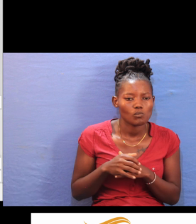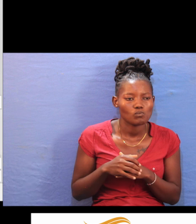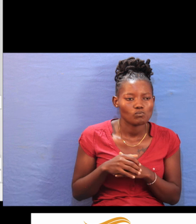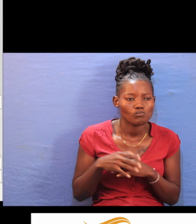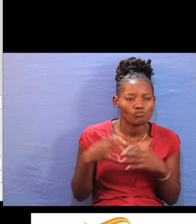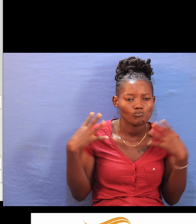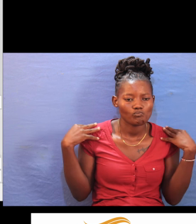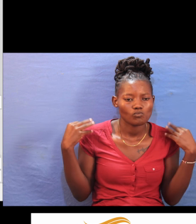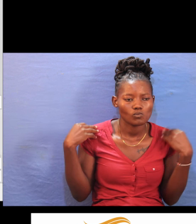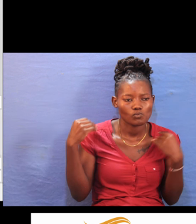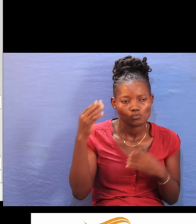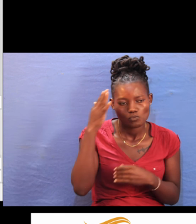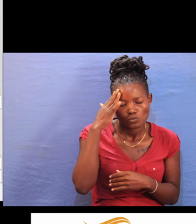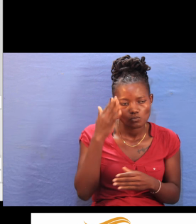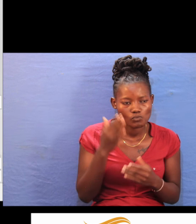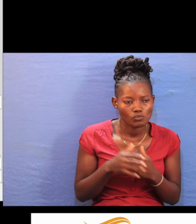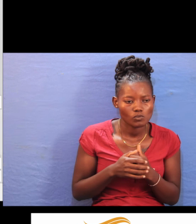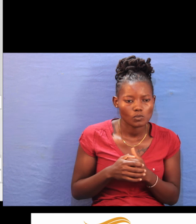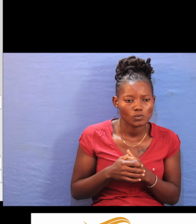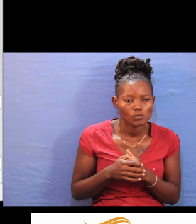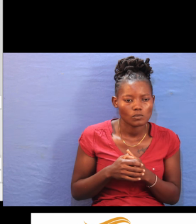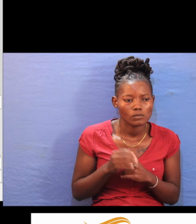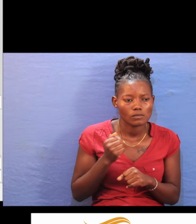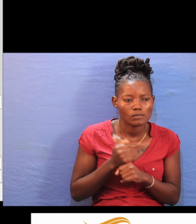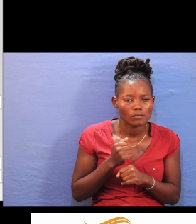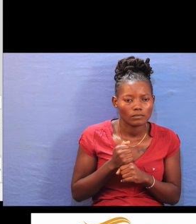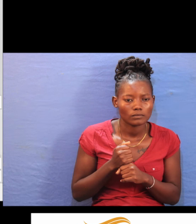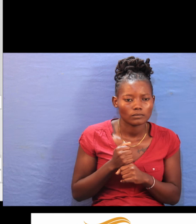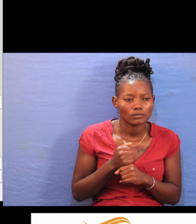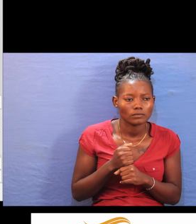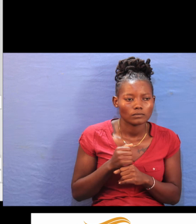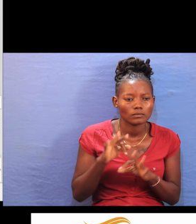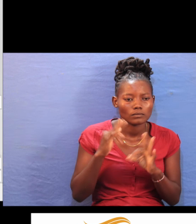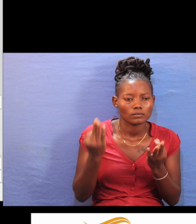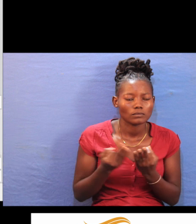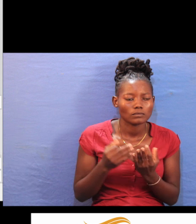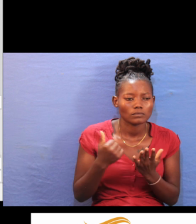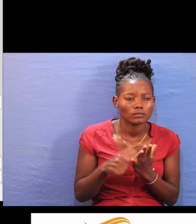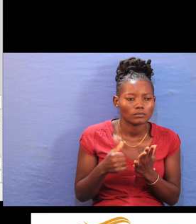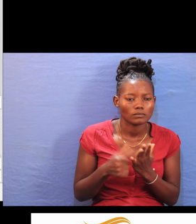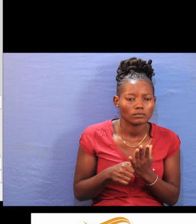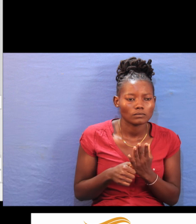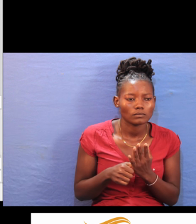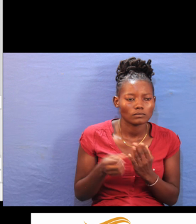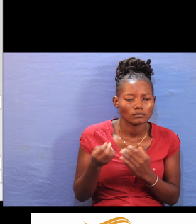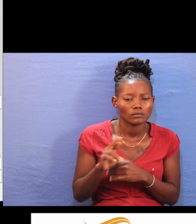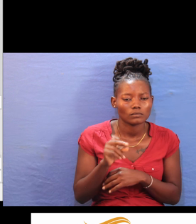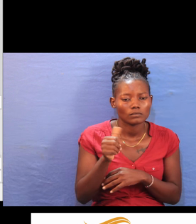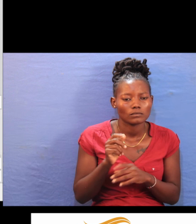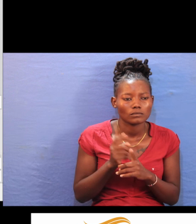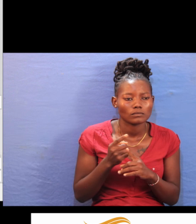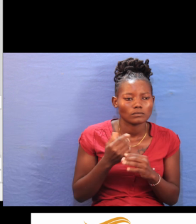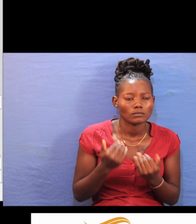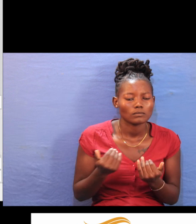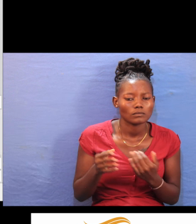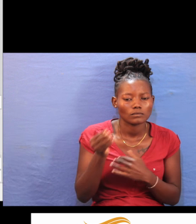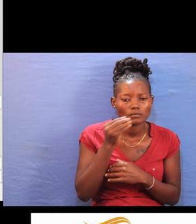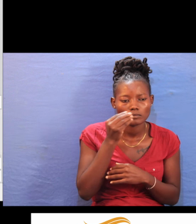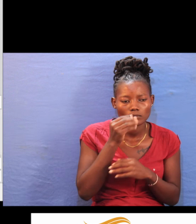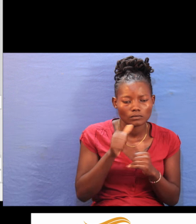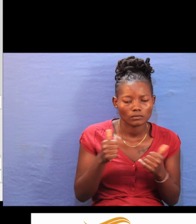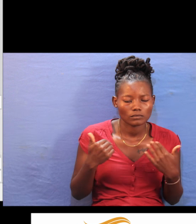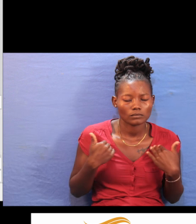we need to understand this. Some people may not be able to achieve their goals because of their lifestyle outside of the